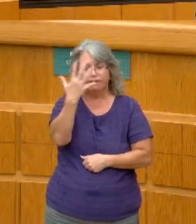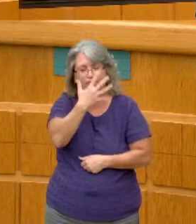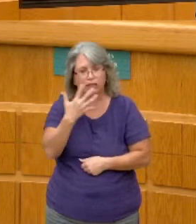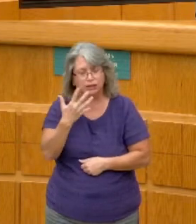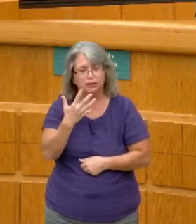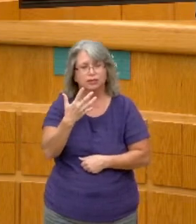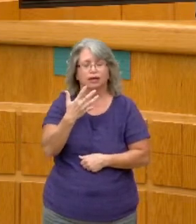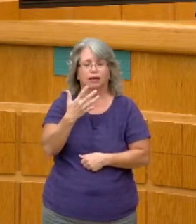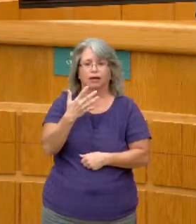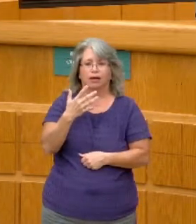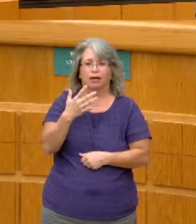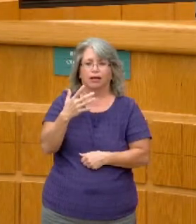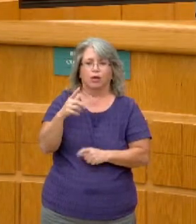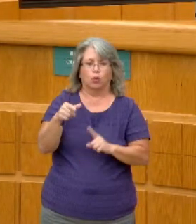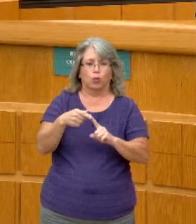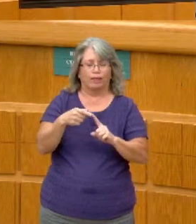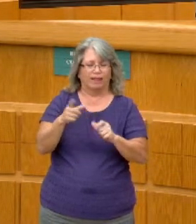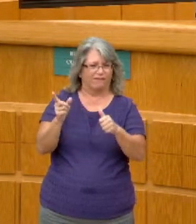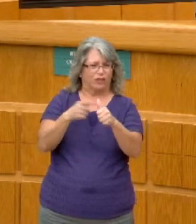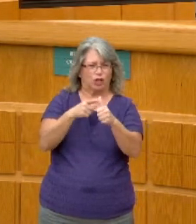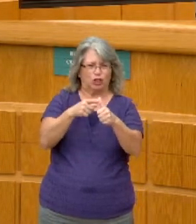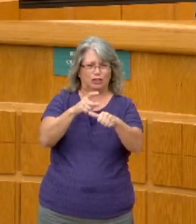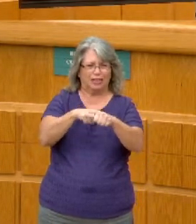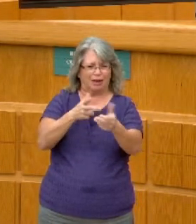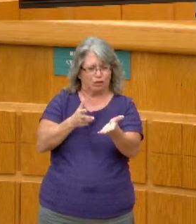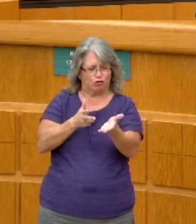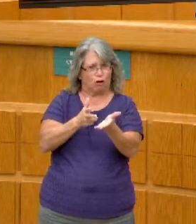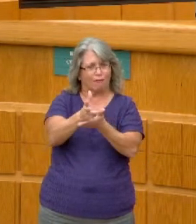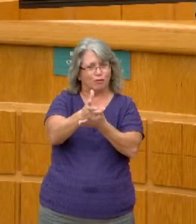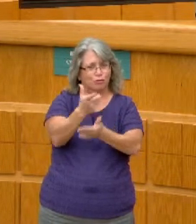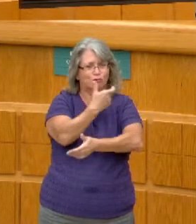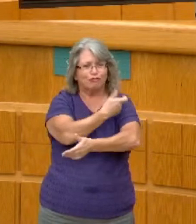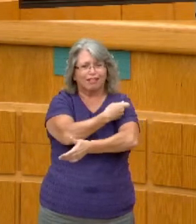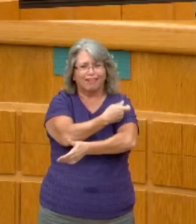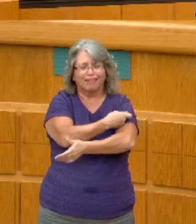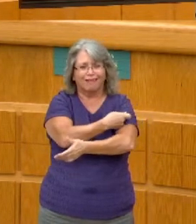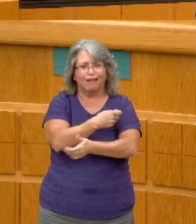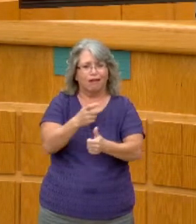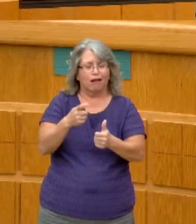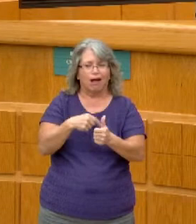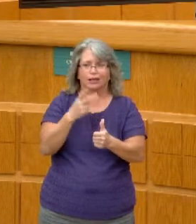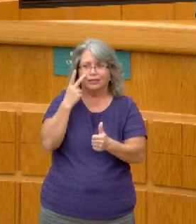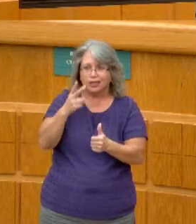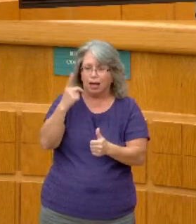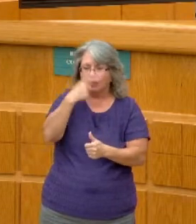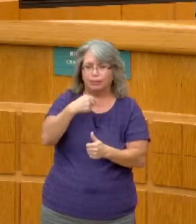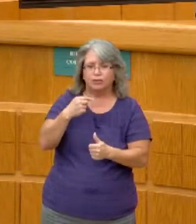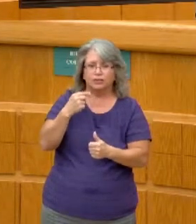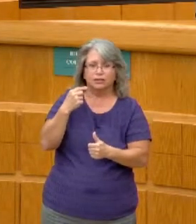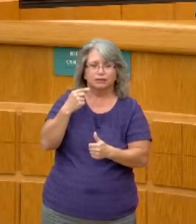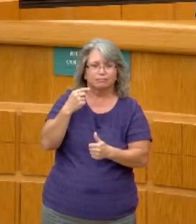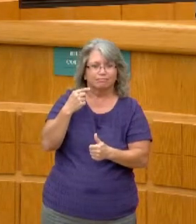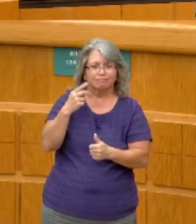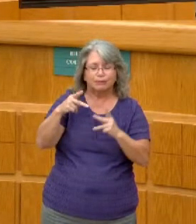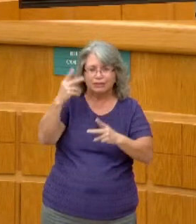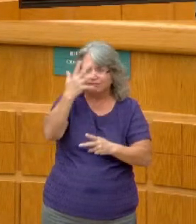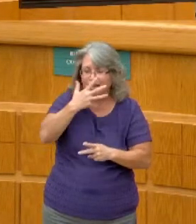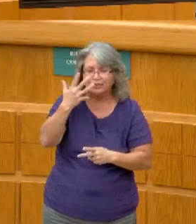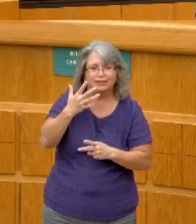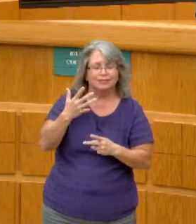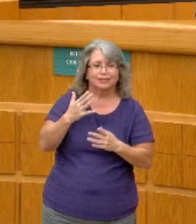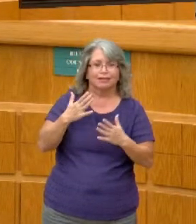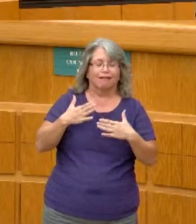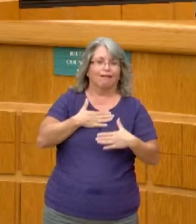that first drive-through clinic. I hope that you're feeling today the same level of relief and